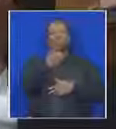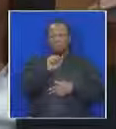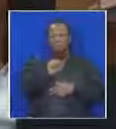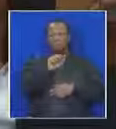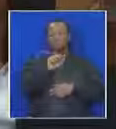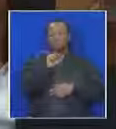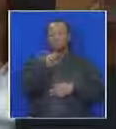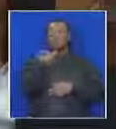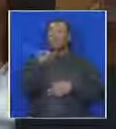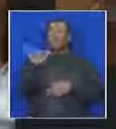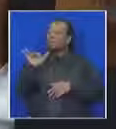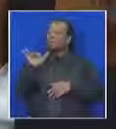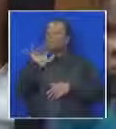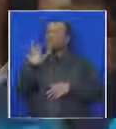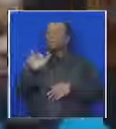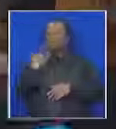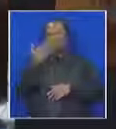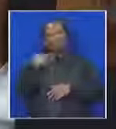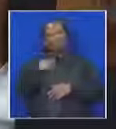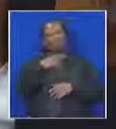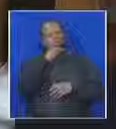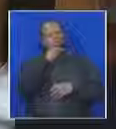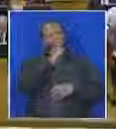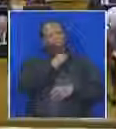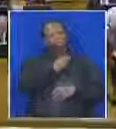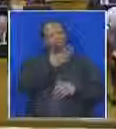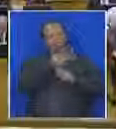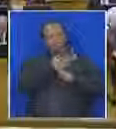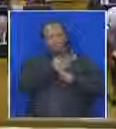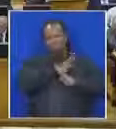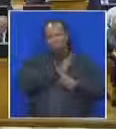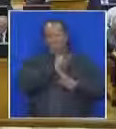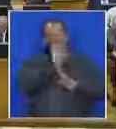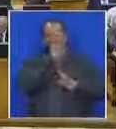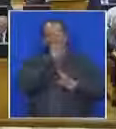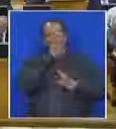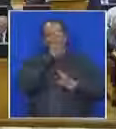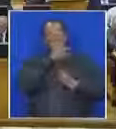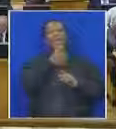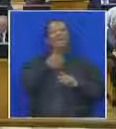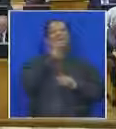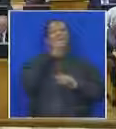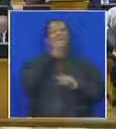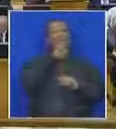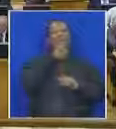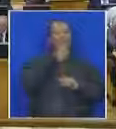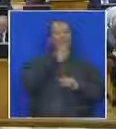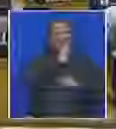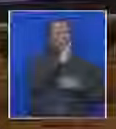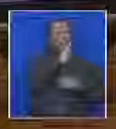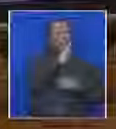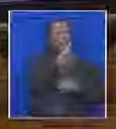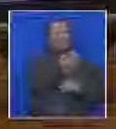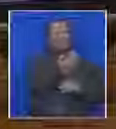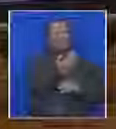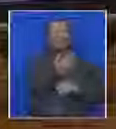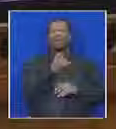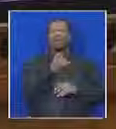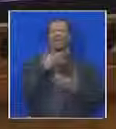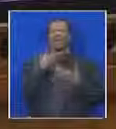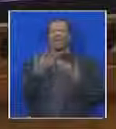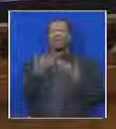reject to be led by an irreparable damaged leader. However, the ruling clique